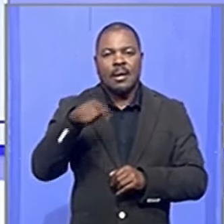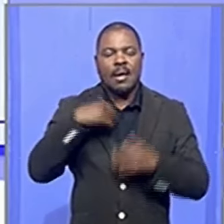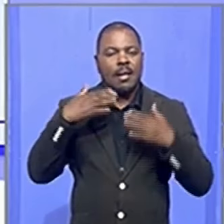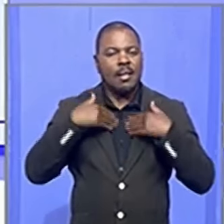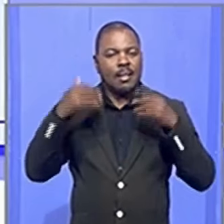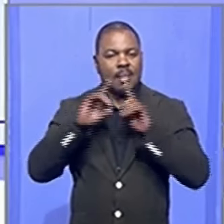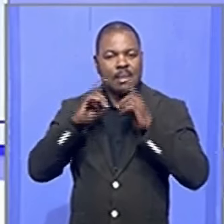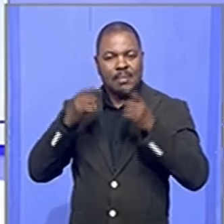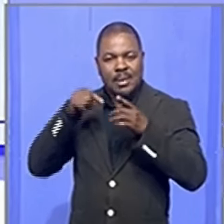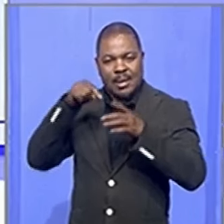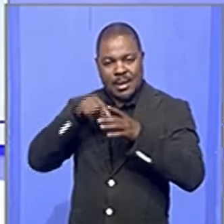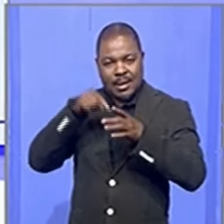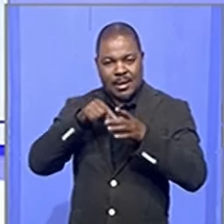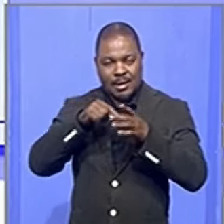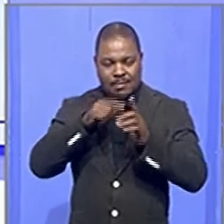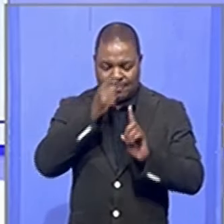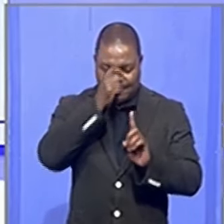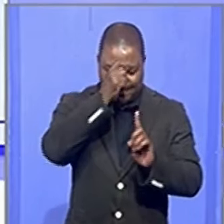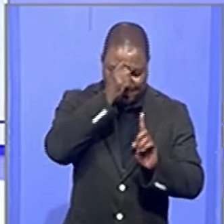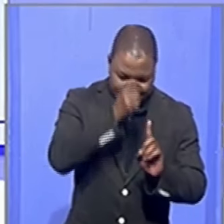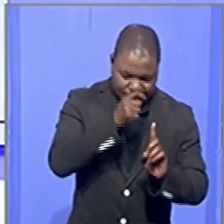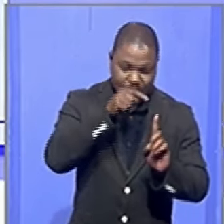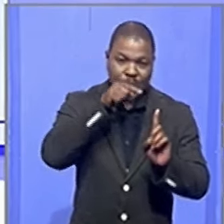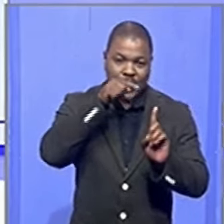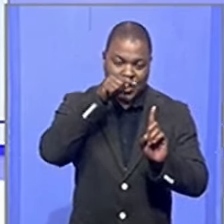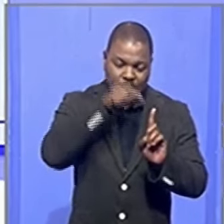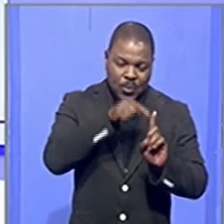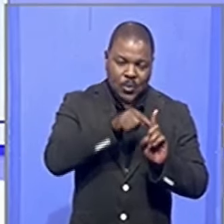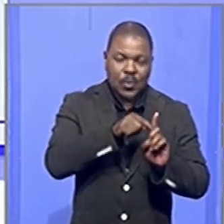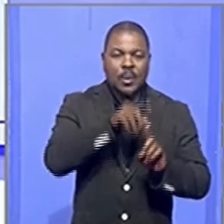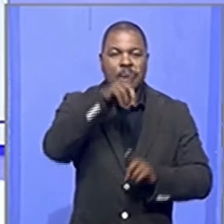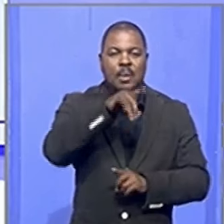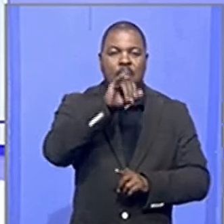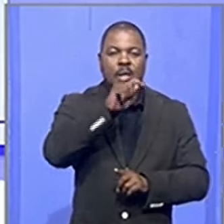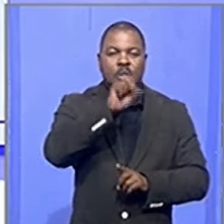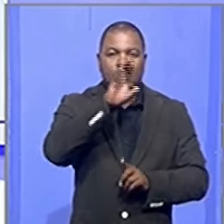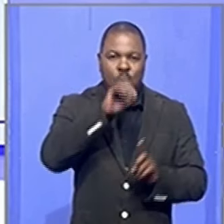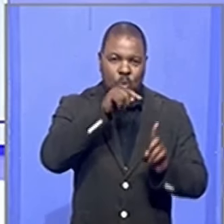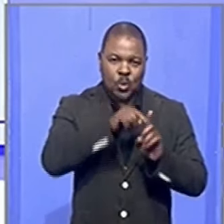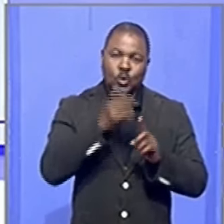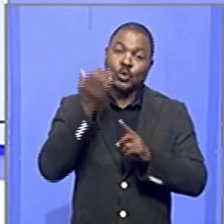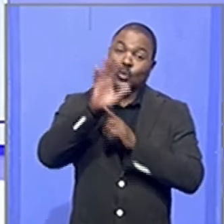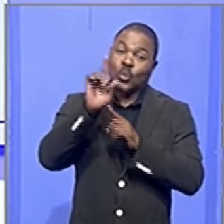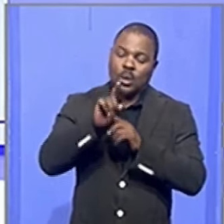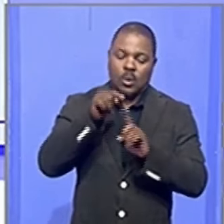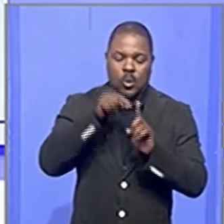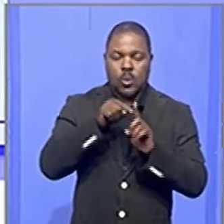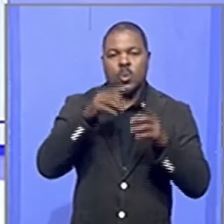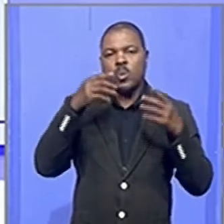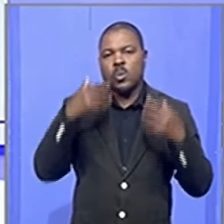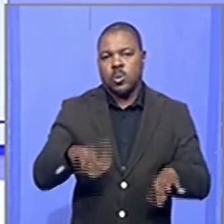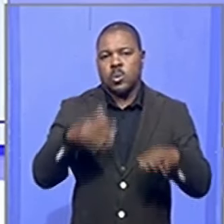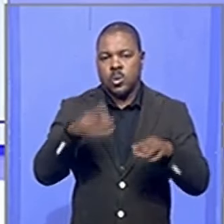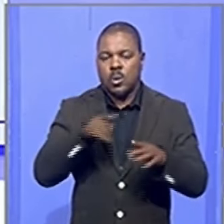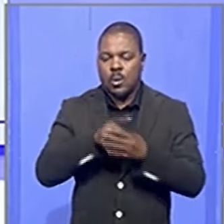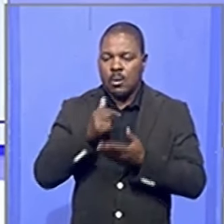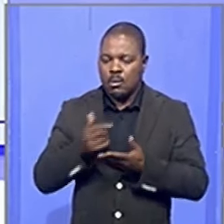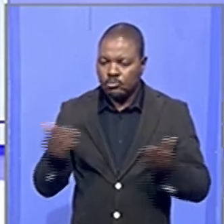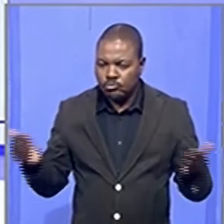maphelo sa go hlompha Pitso Mosimane se laetša khuetšo yeo e bilego le